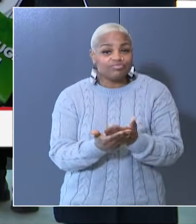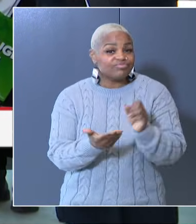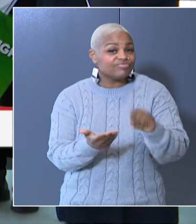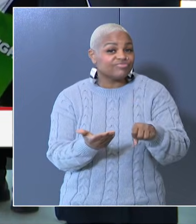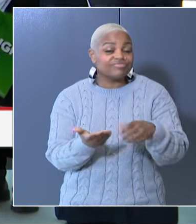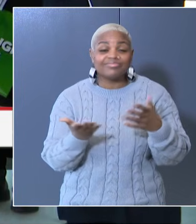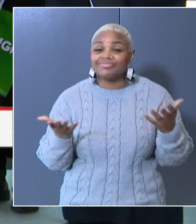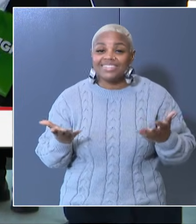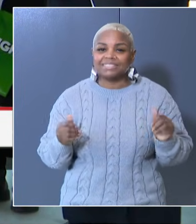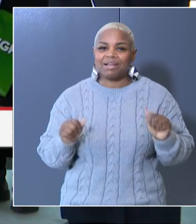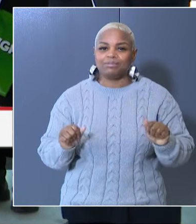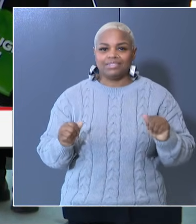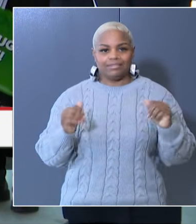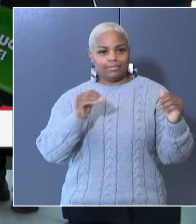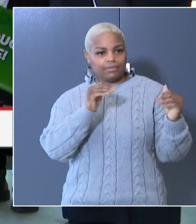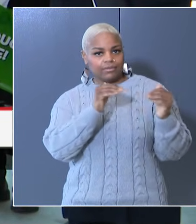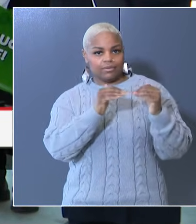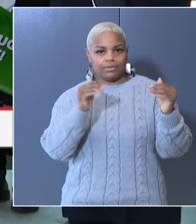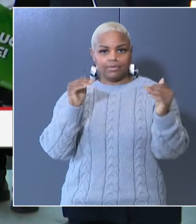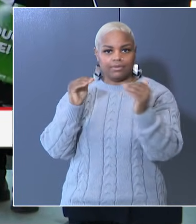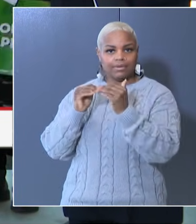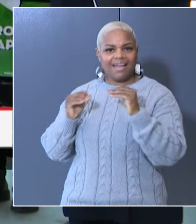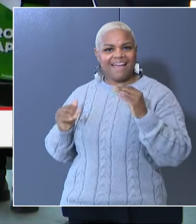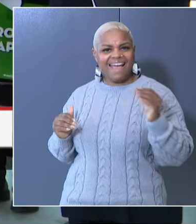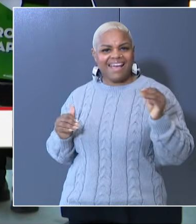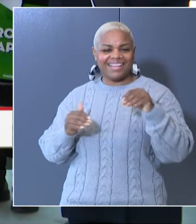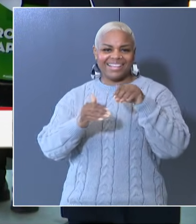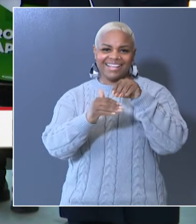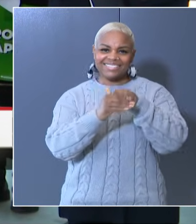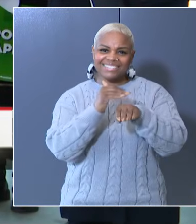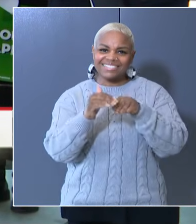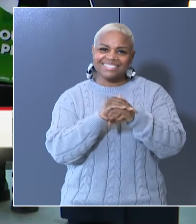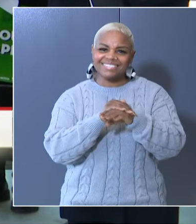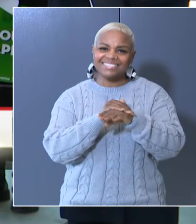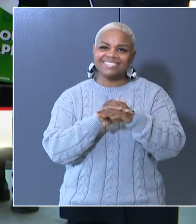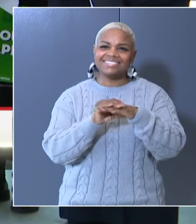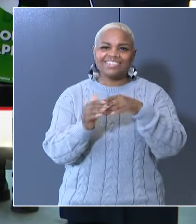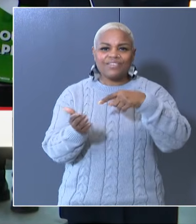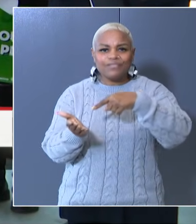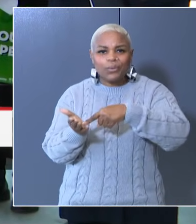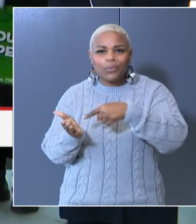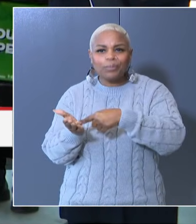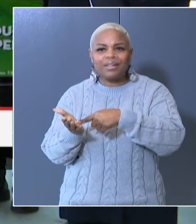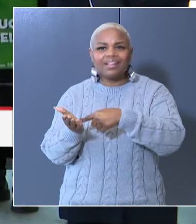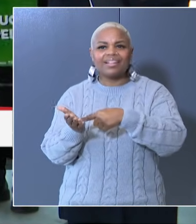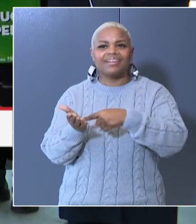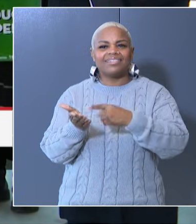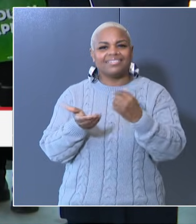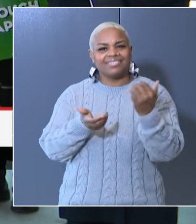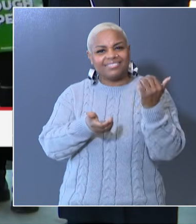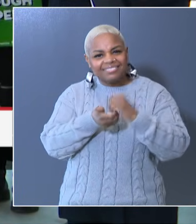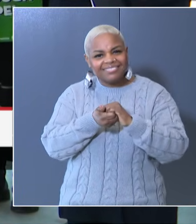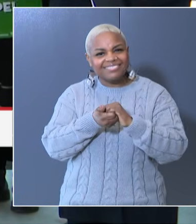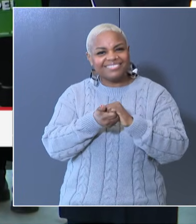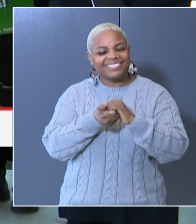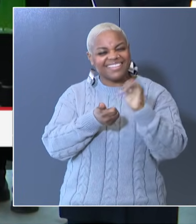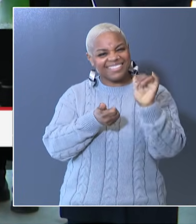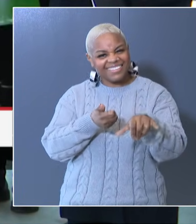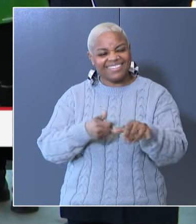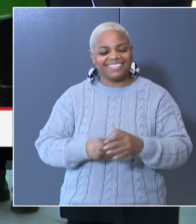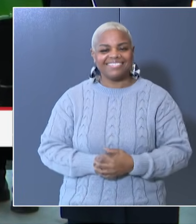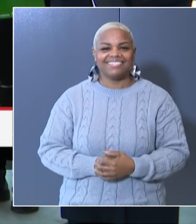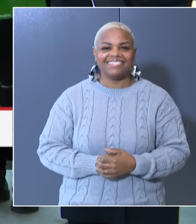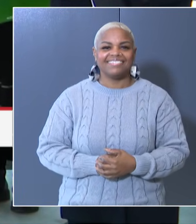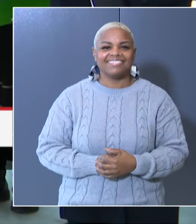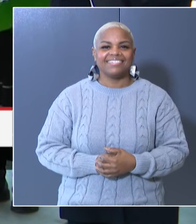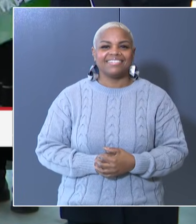sustainability, and opportunity. I also want to acknowledge several of my colleagues, some of which were intending to be here today.